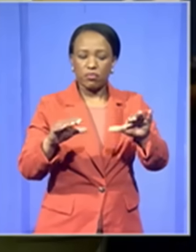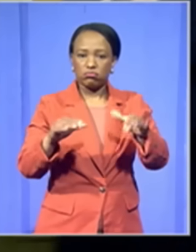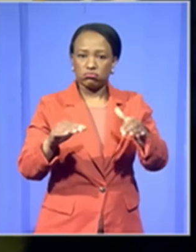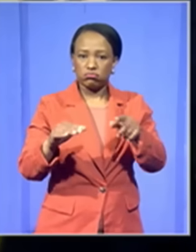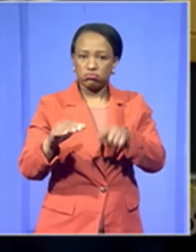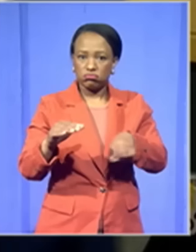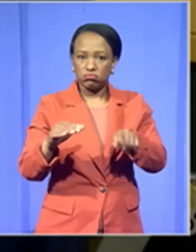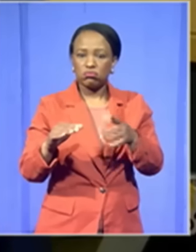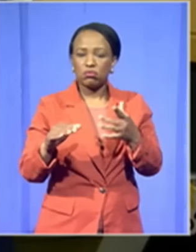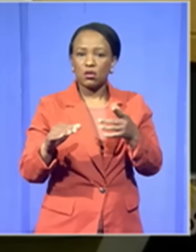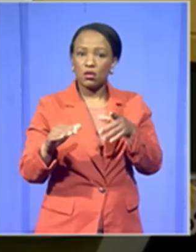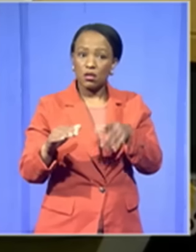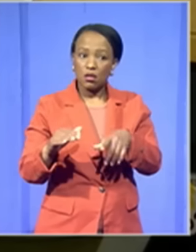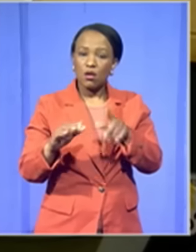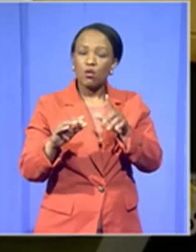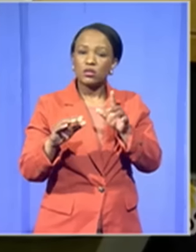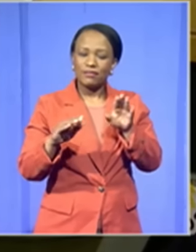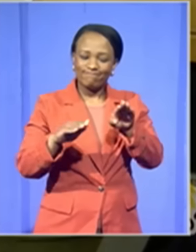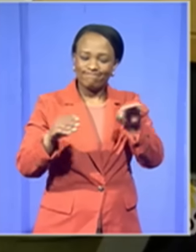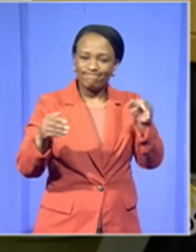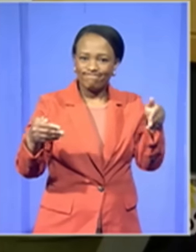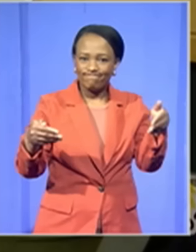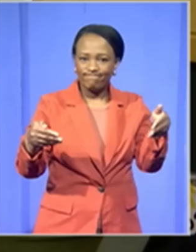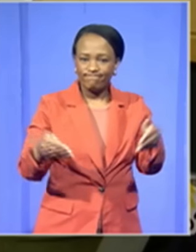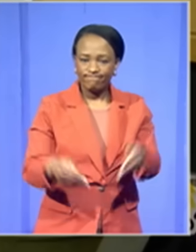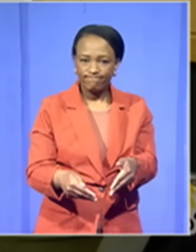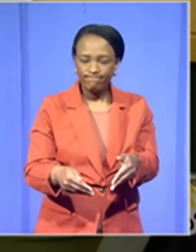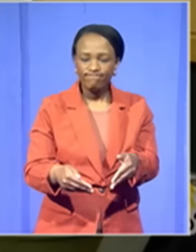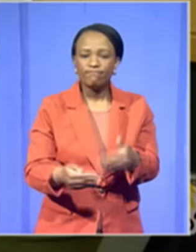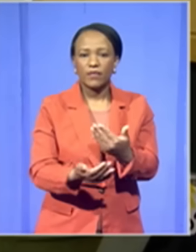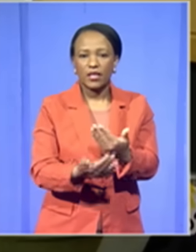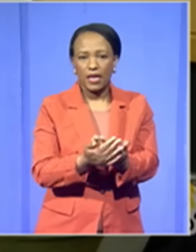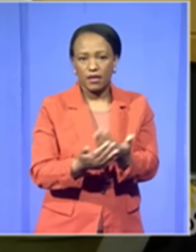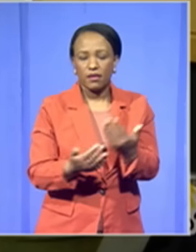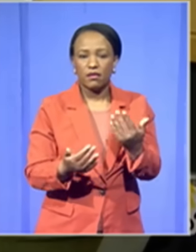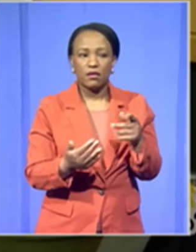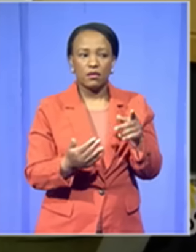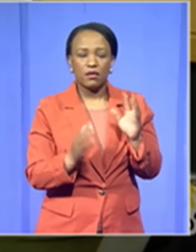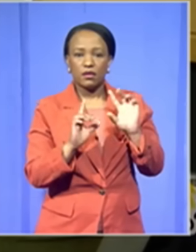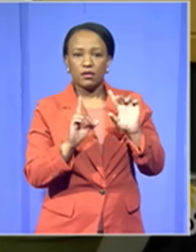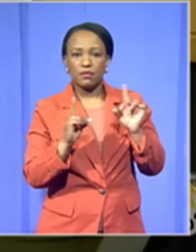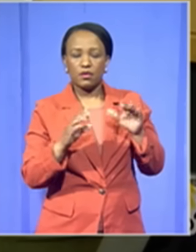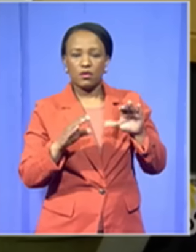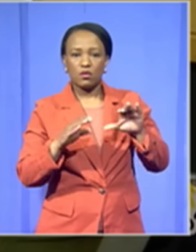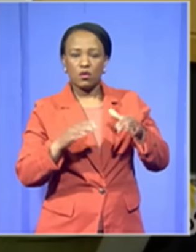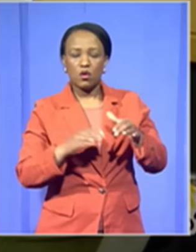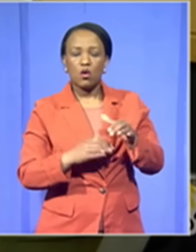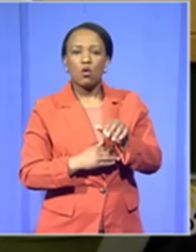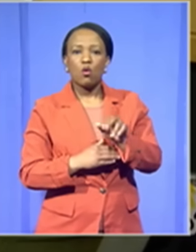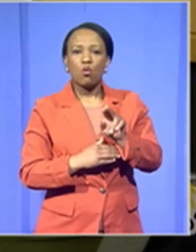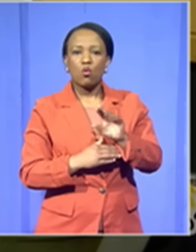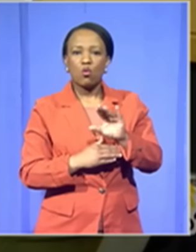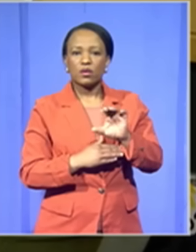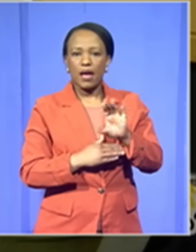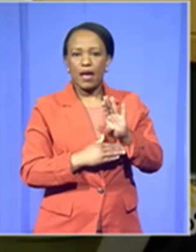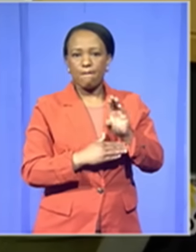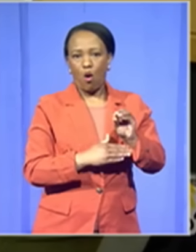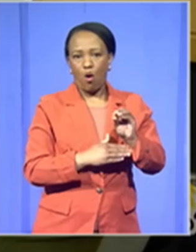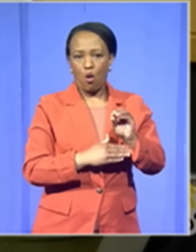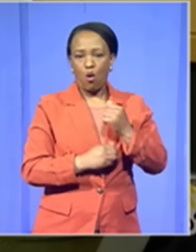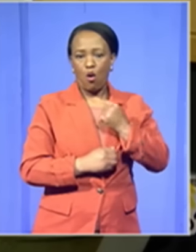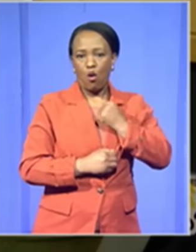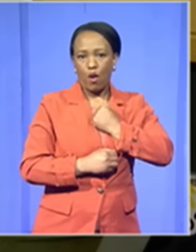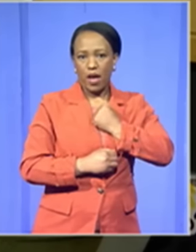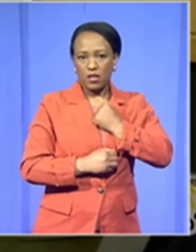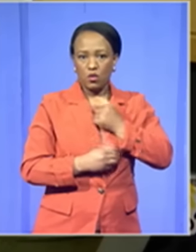tlhokomedisisa gore setopo se a fitlhega. Re kopane le ba lefapha le ba le bitsang la uqebo lethu ba tla khona gore